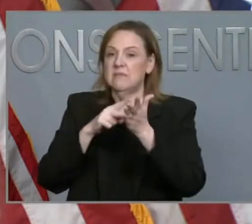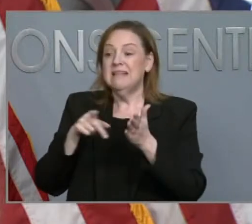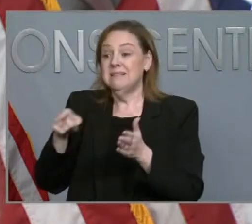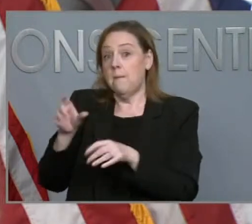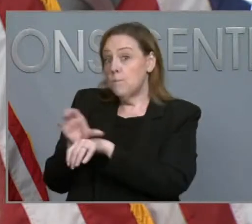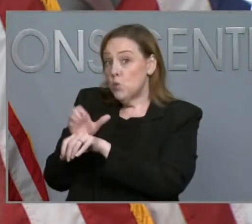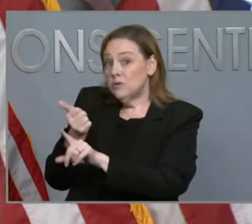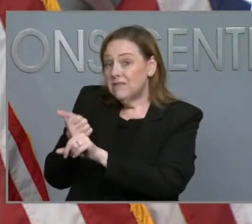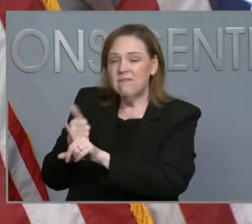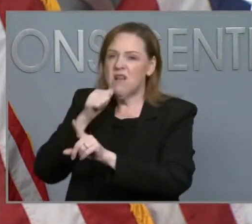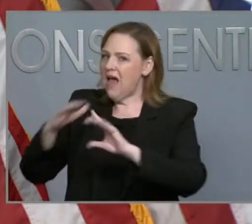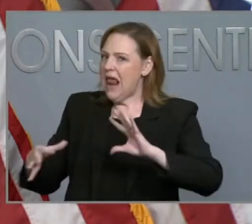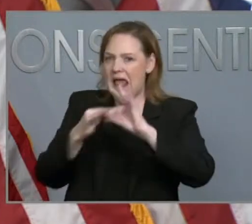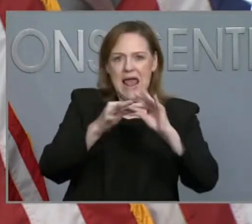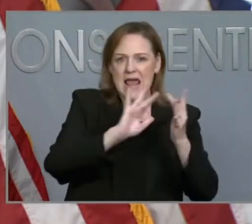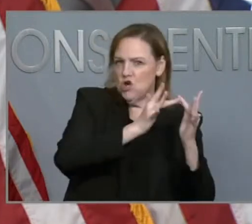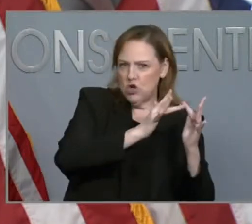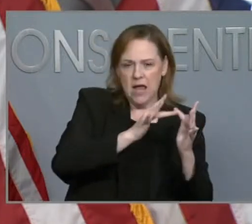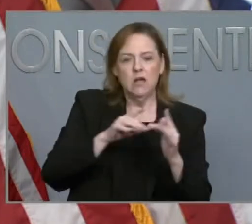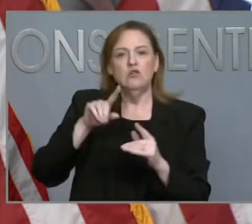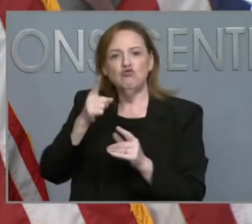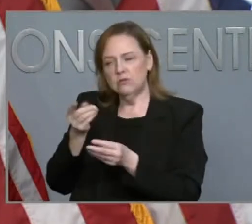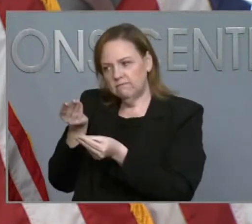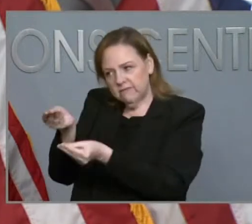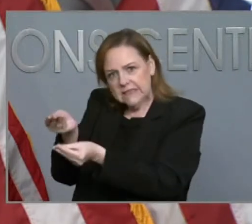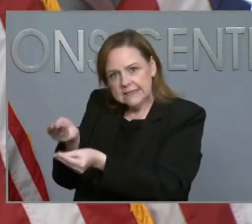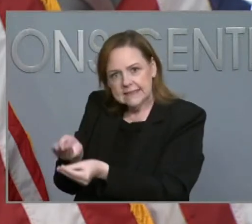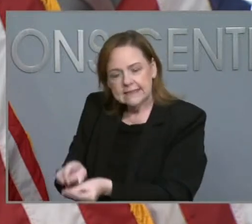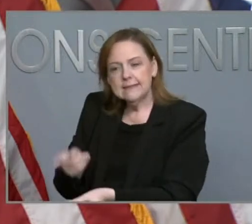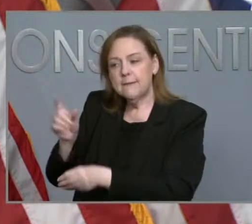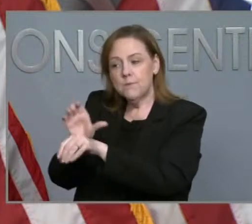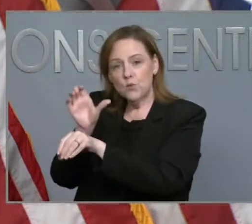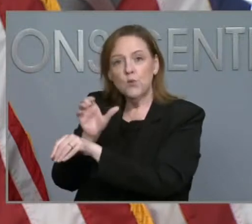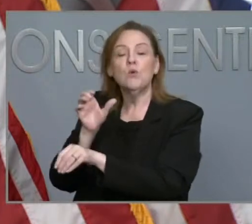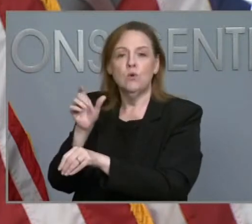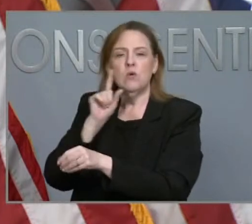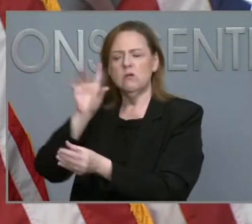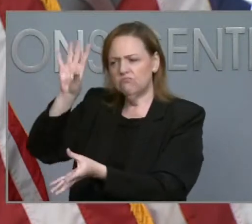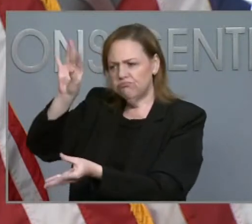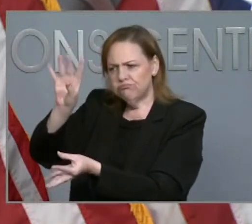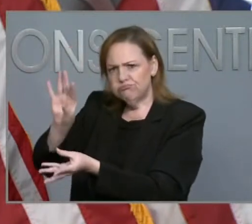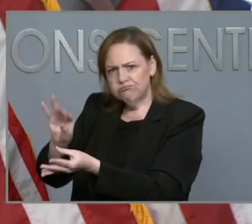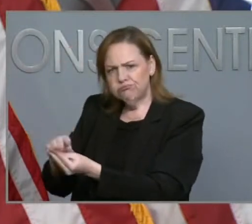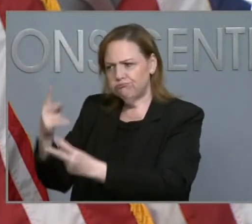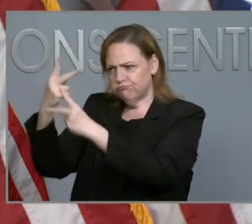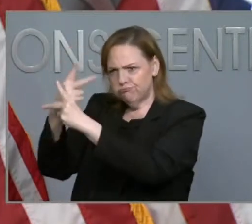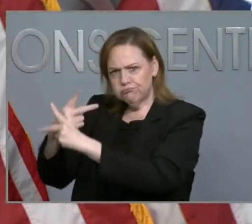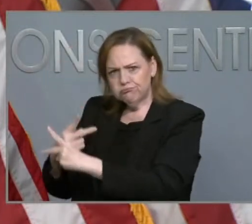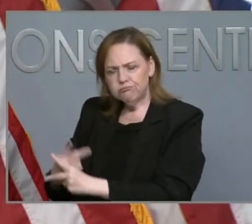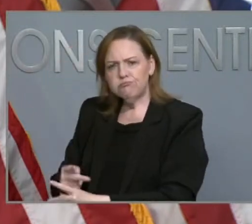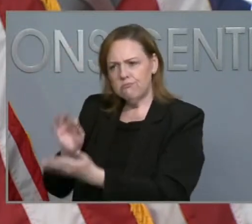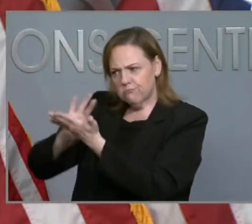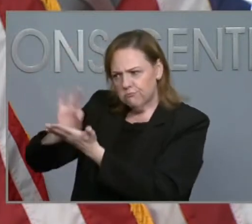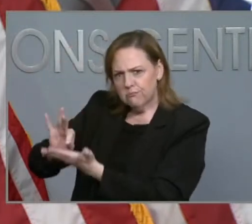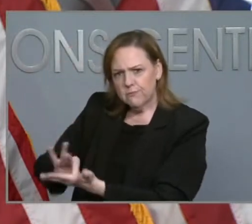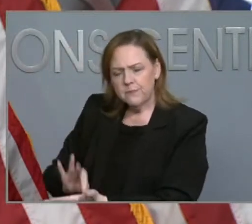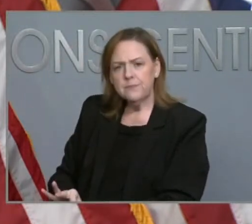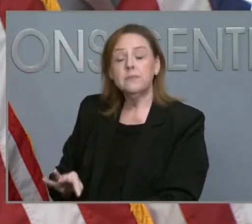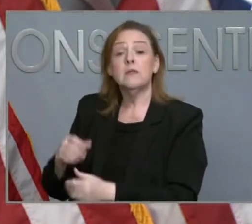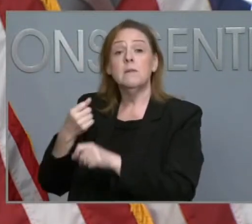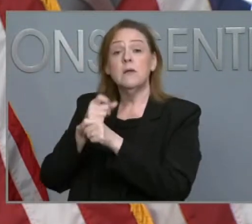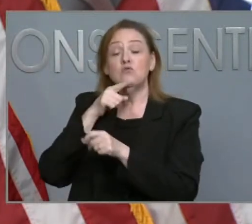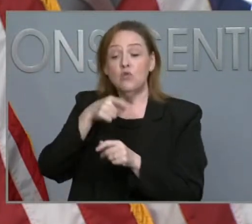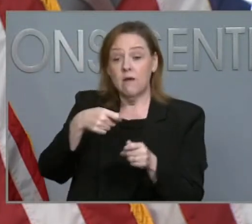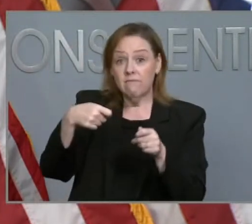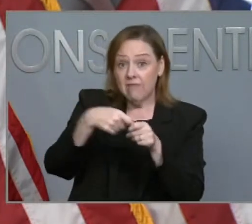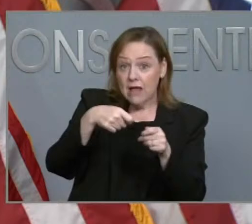aggregation computer. The software is there to aggregate these results. They're going to check against the results tapes to make sure the right stick flash